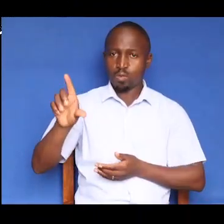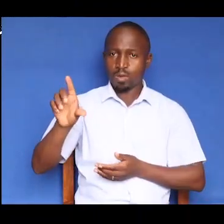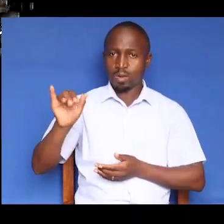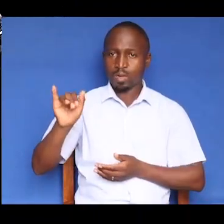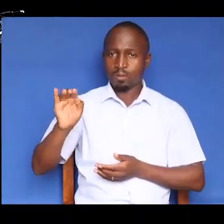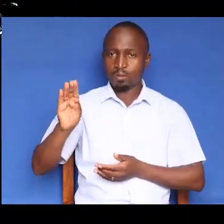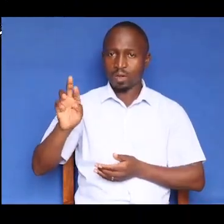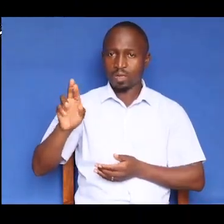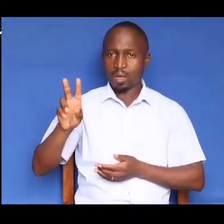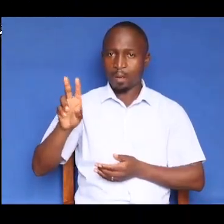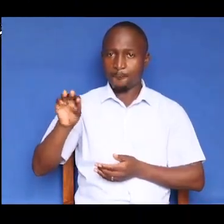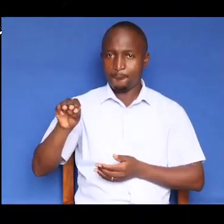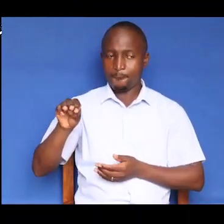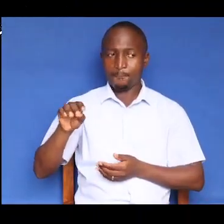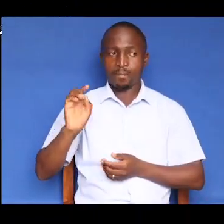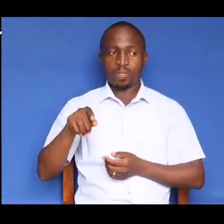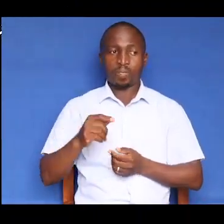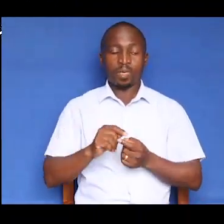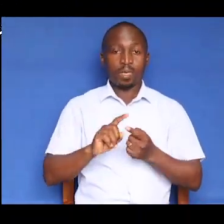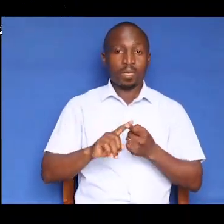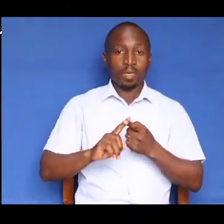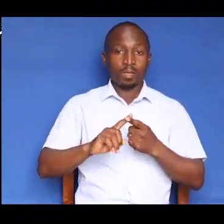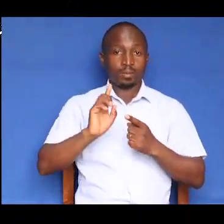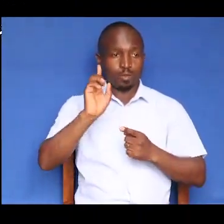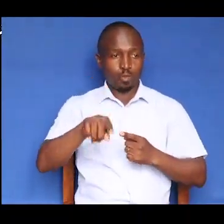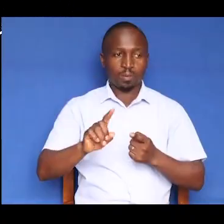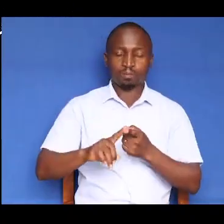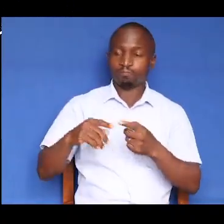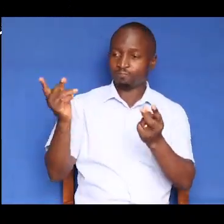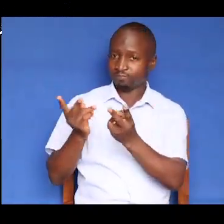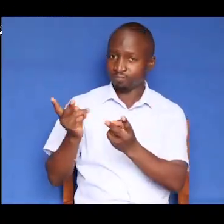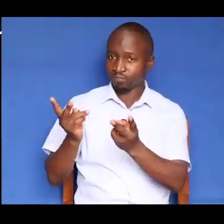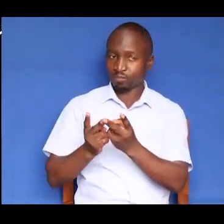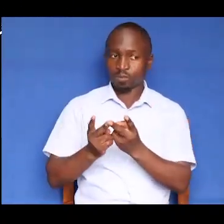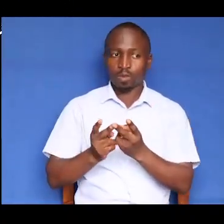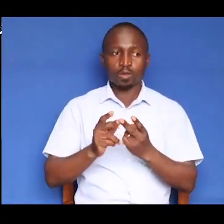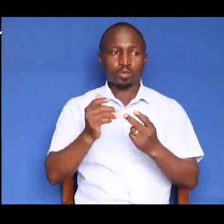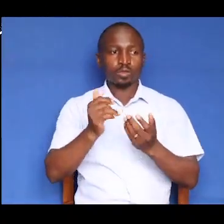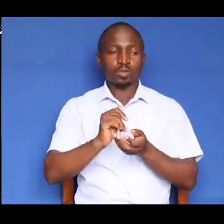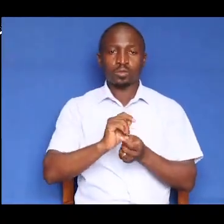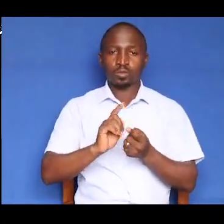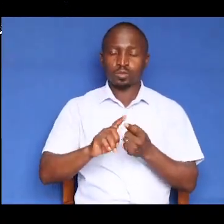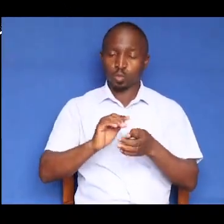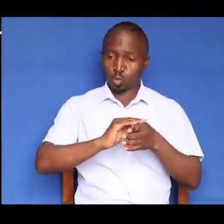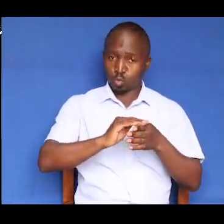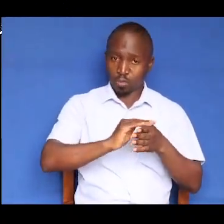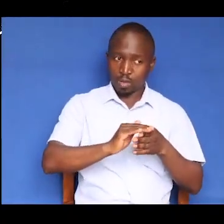according to this will be new equilibrium income will be equal to, you have to take all